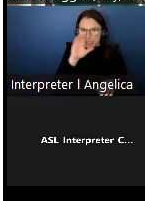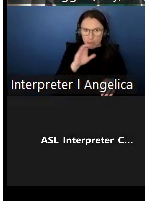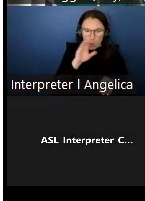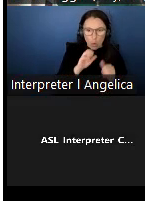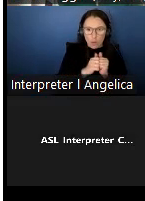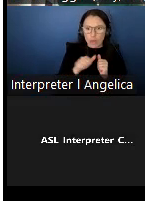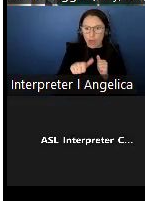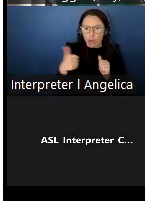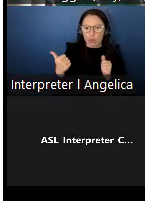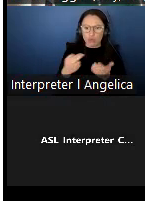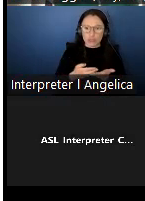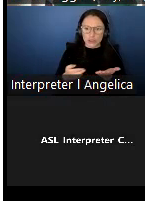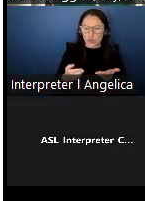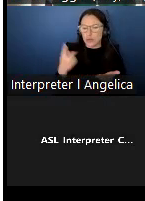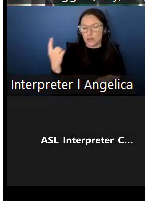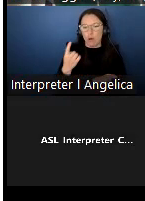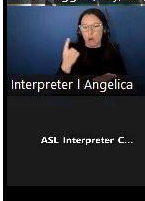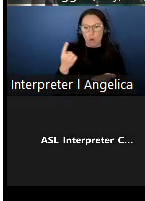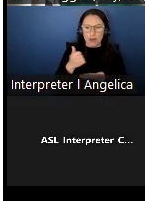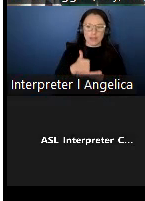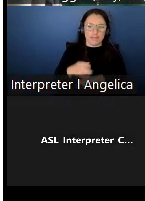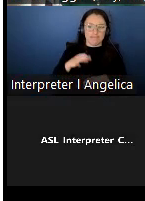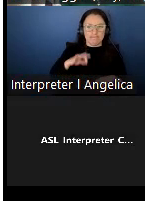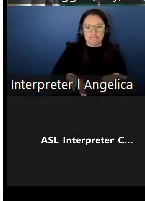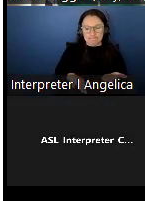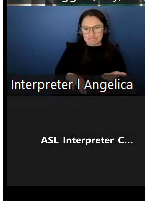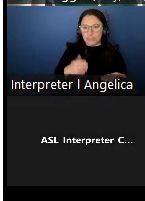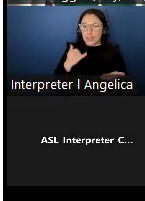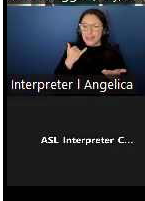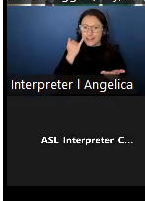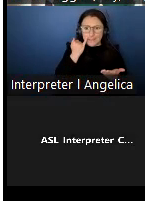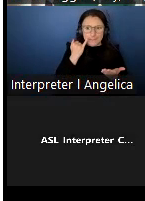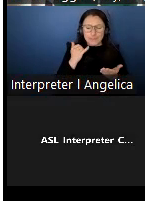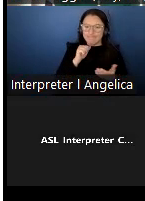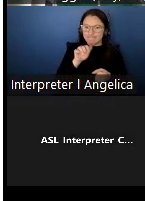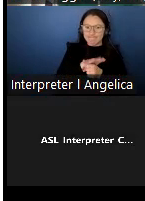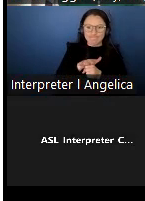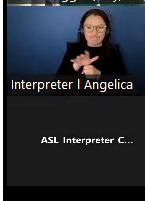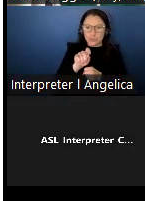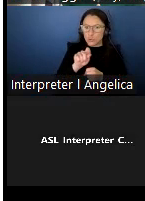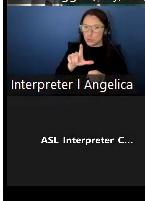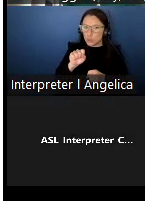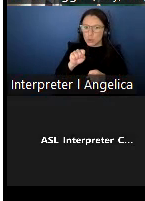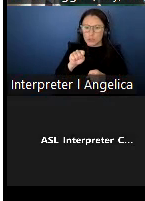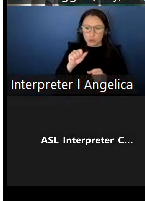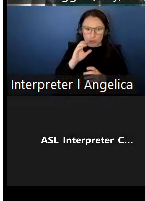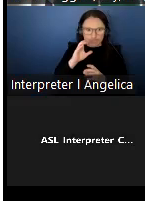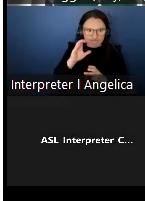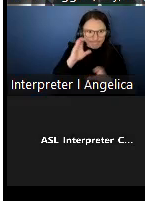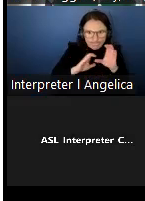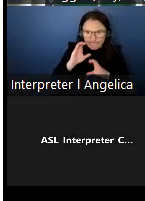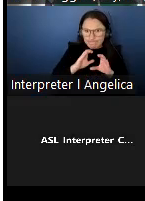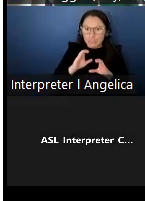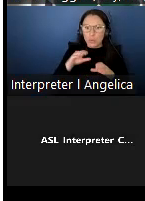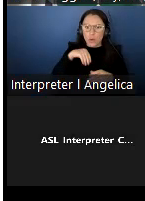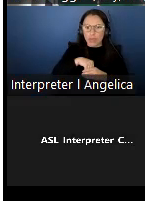resource is always helpful. If we don't have the tools to explore that within our agencies, then giving the